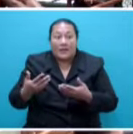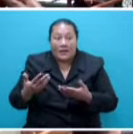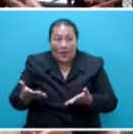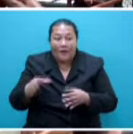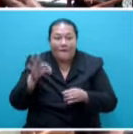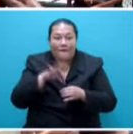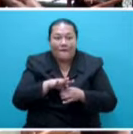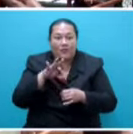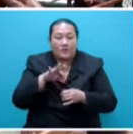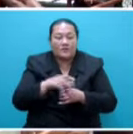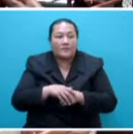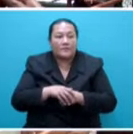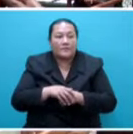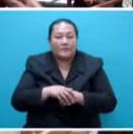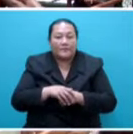that